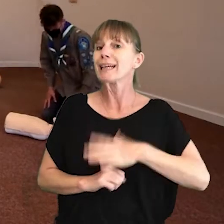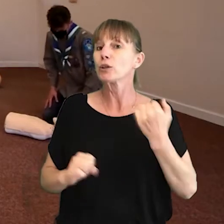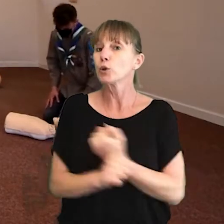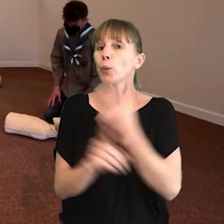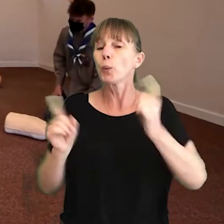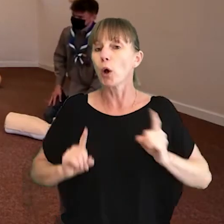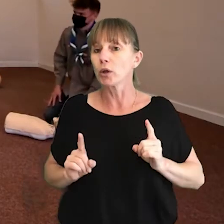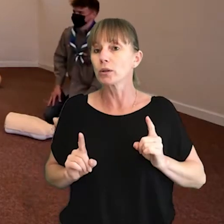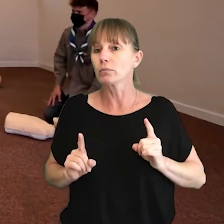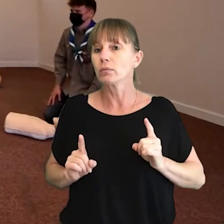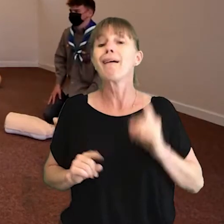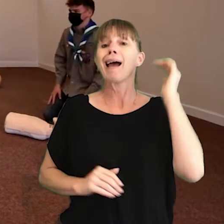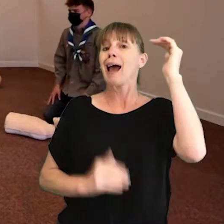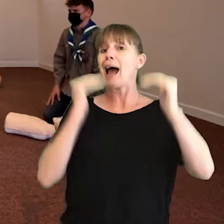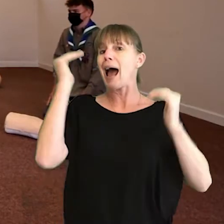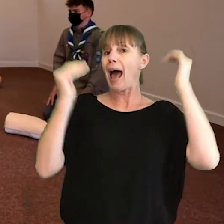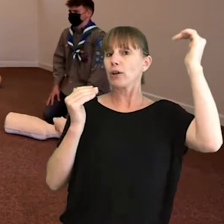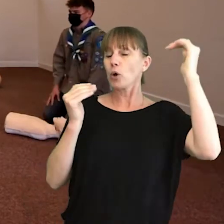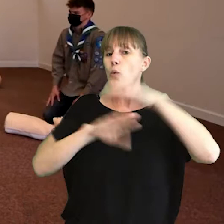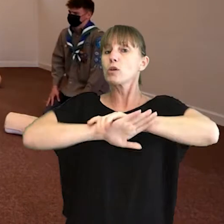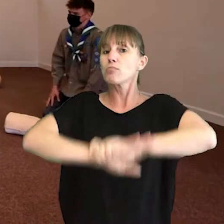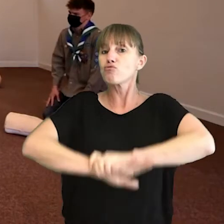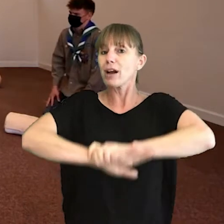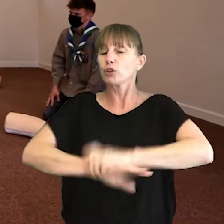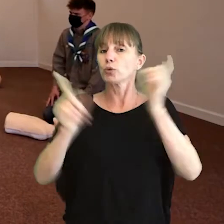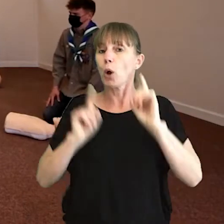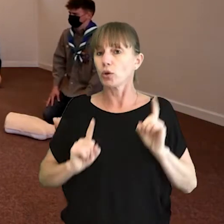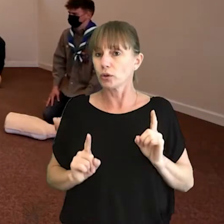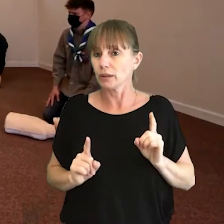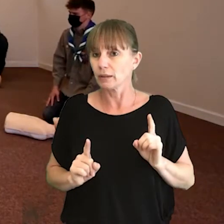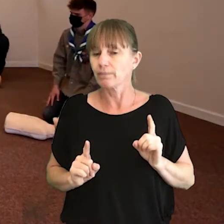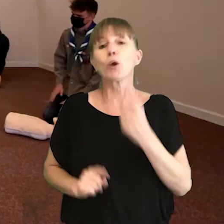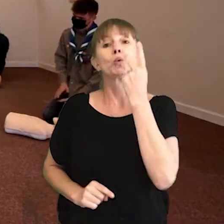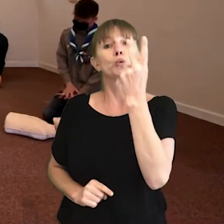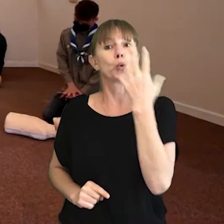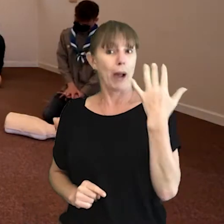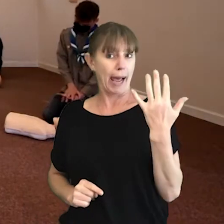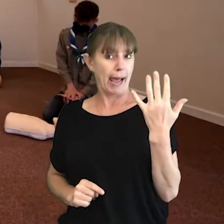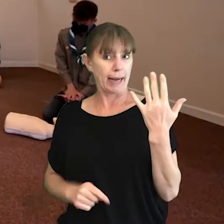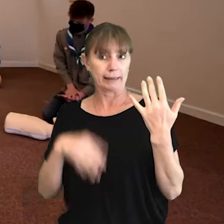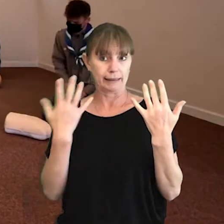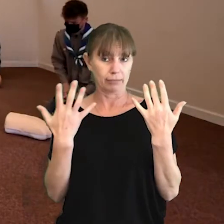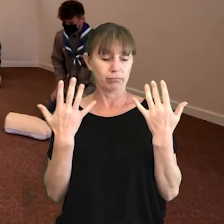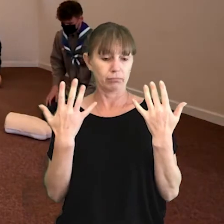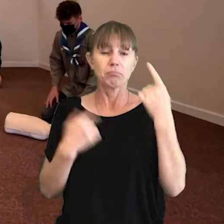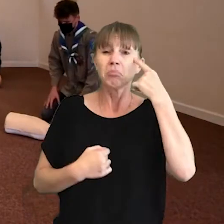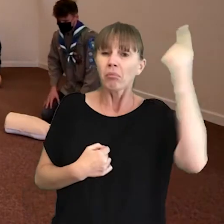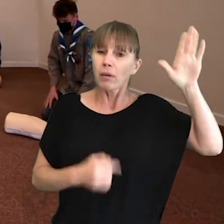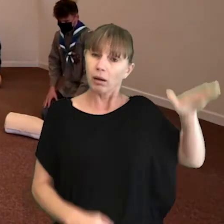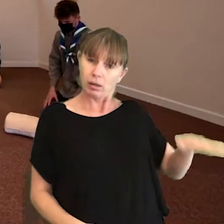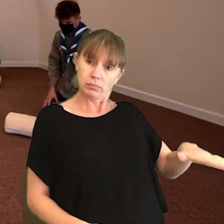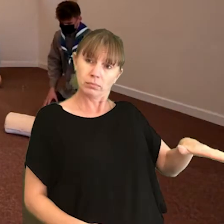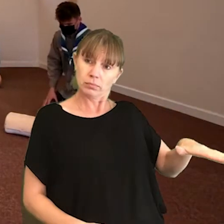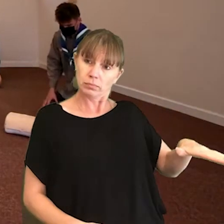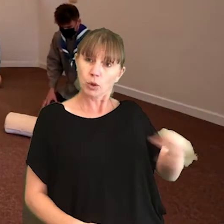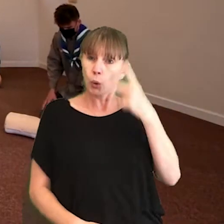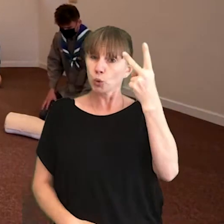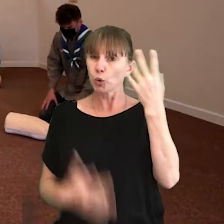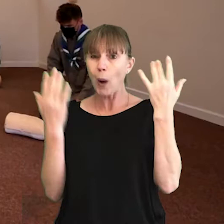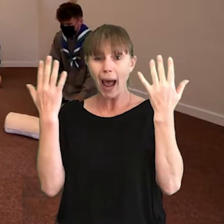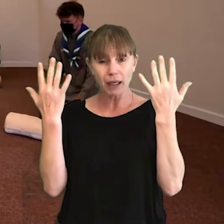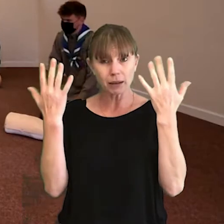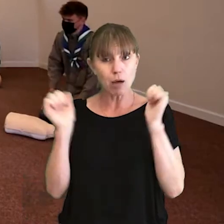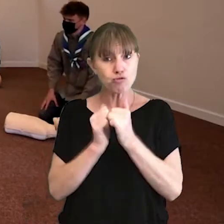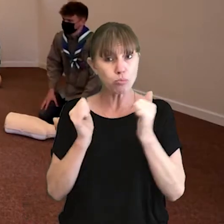those? What do we do on an adult with our compressions? We use 2 hands. Do you think on a junior this size, 2 hands would